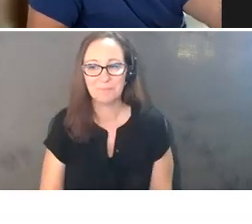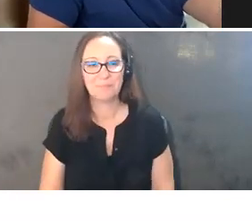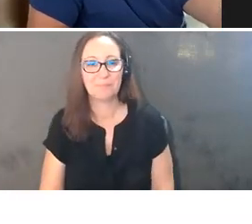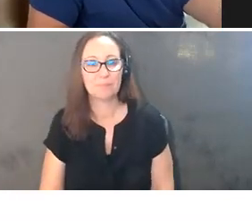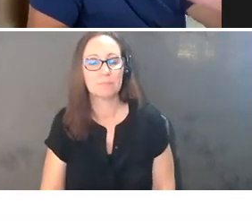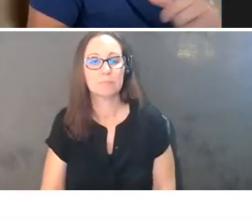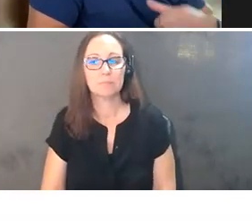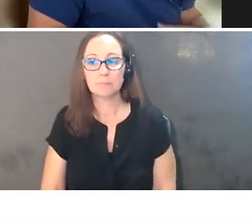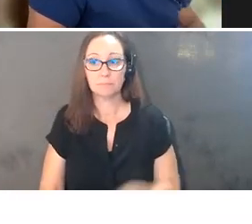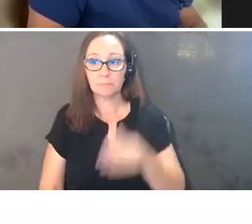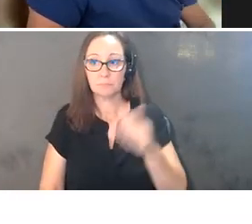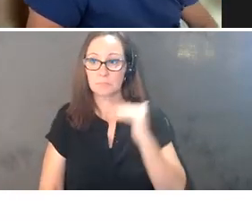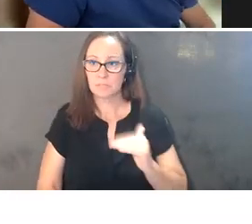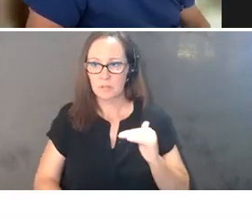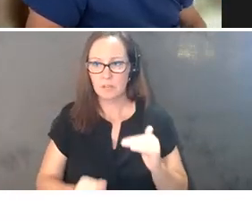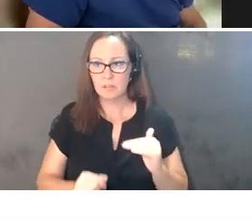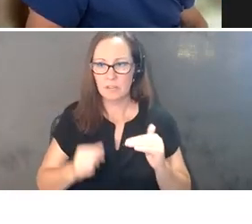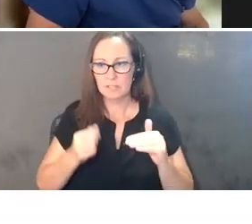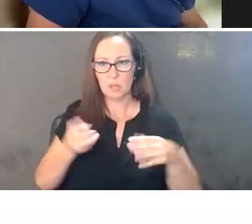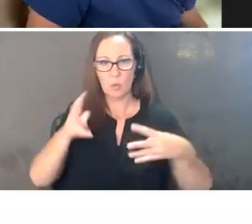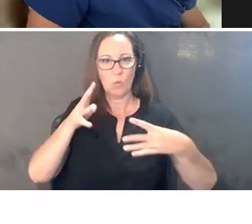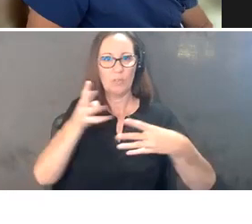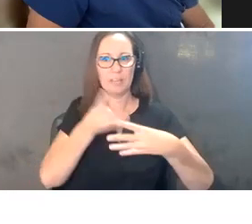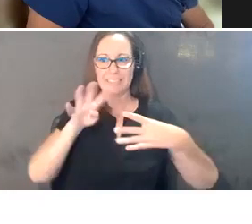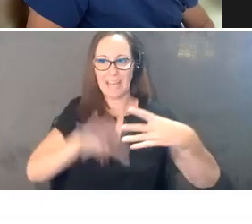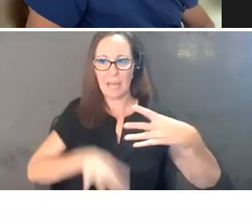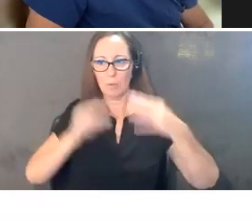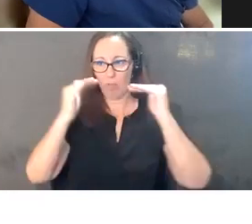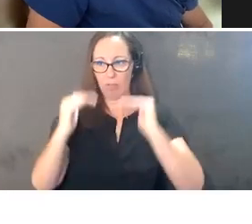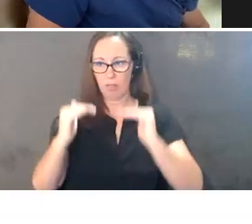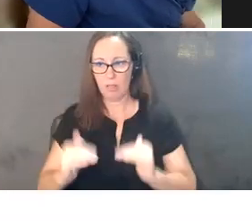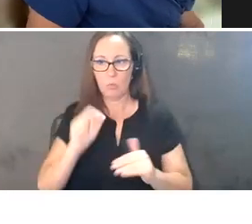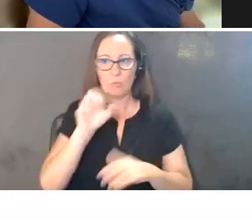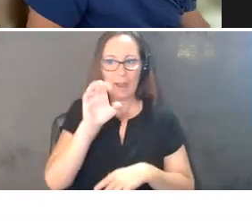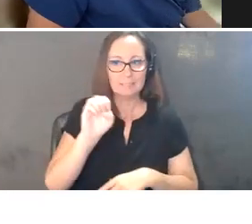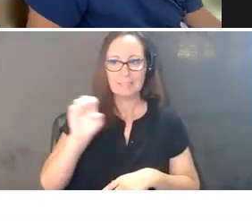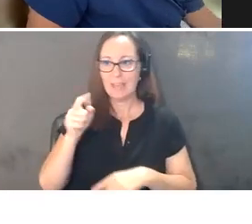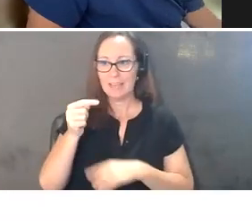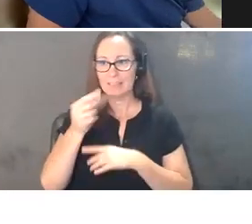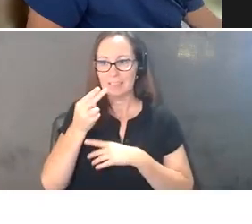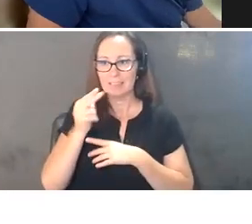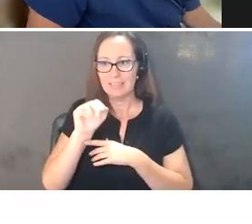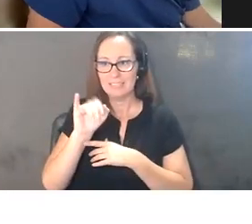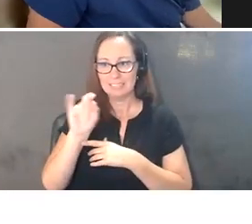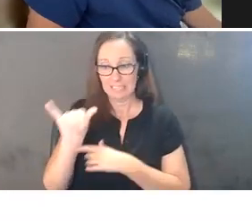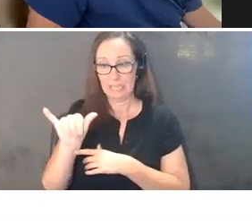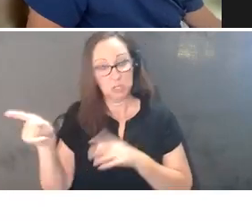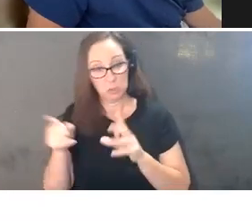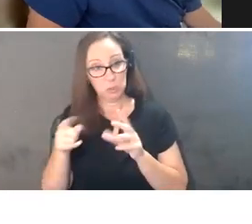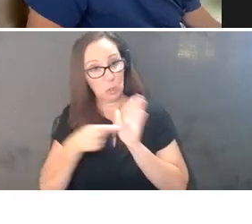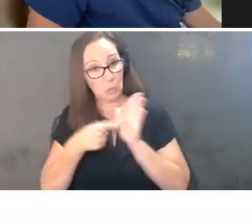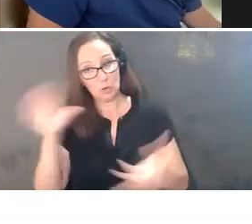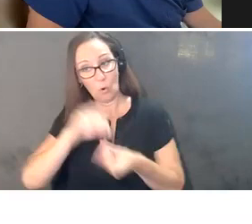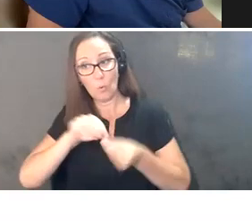For the tables of race and ethnicity, are the numbers showing total population of race or does this